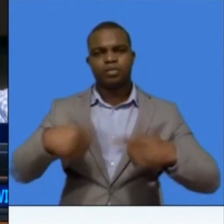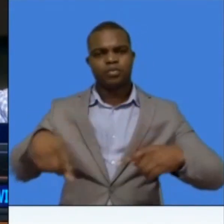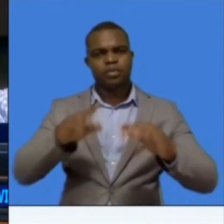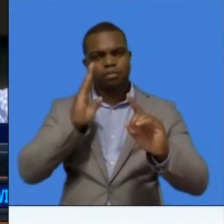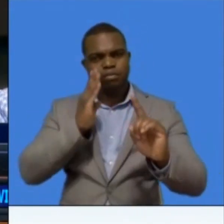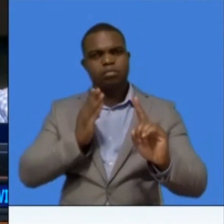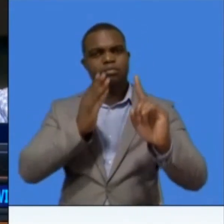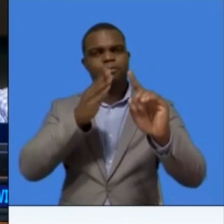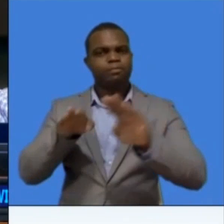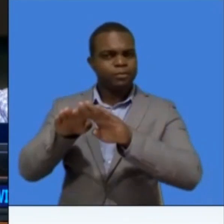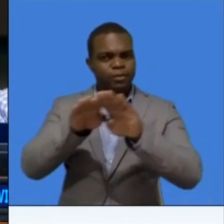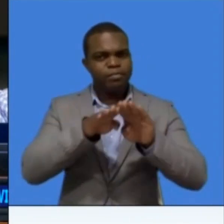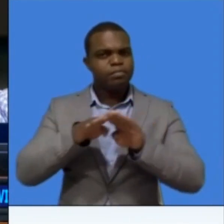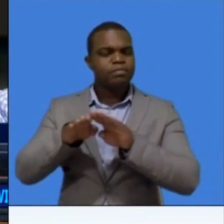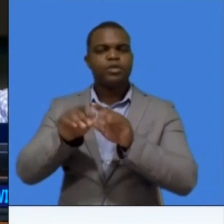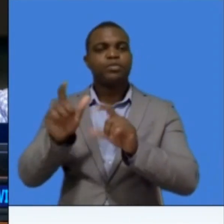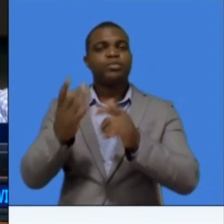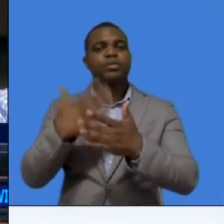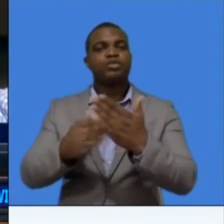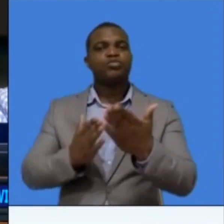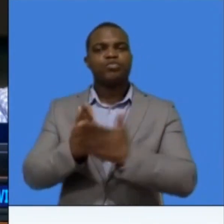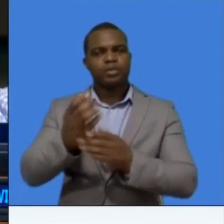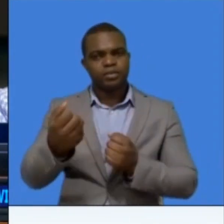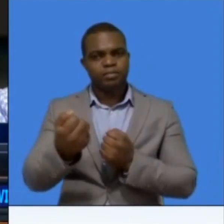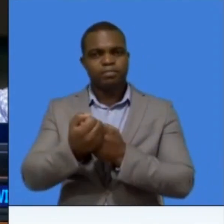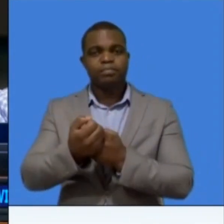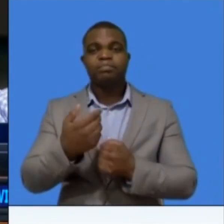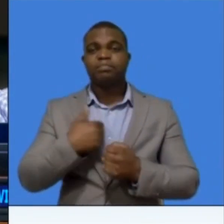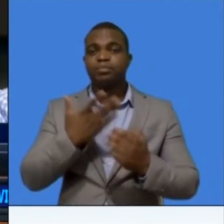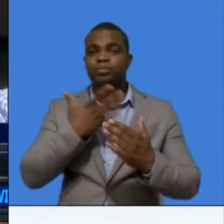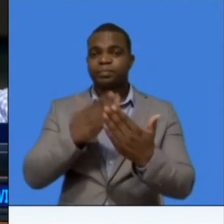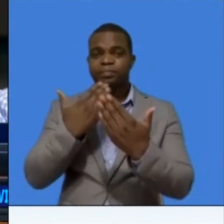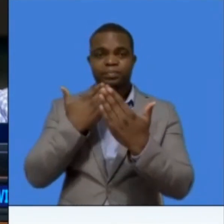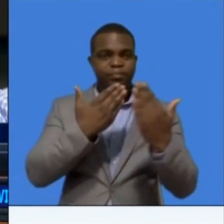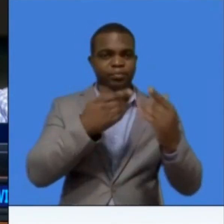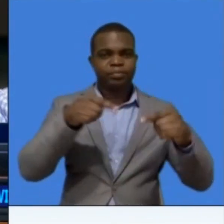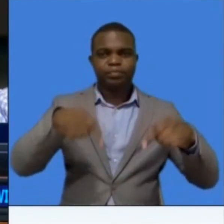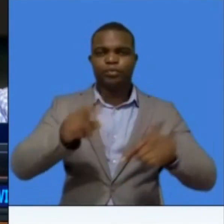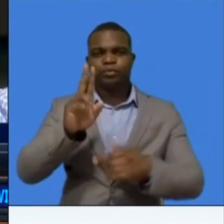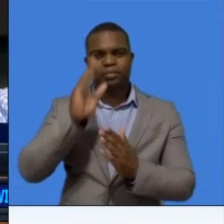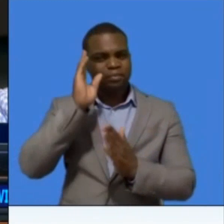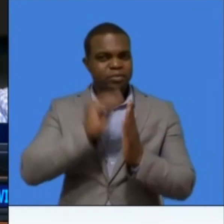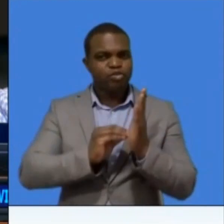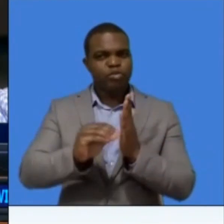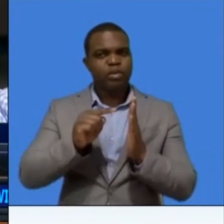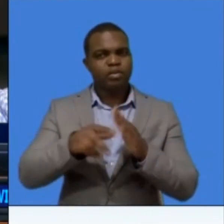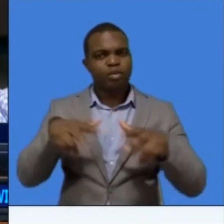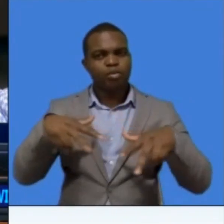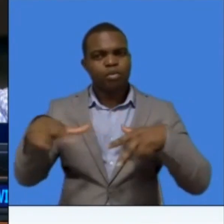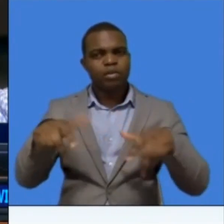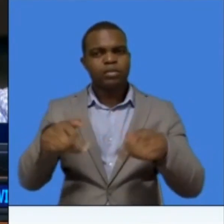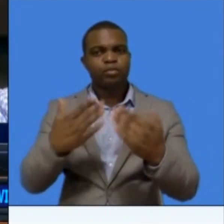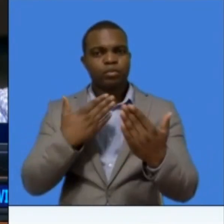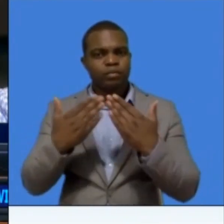Bureau with the necessary support for the Bureau to take informed decisions on behalf of all of us. Finally, as we continue on our